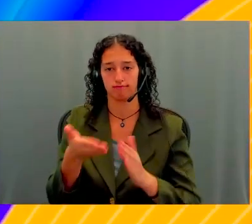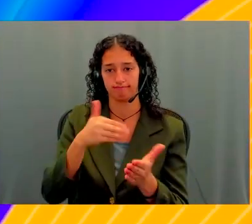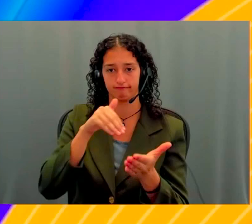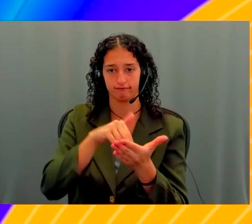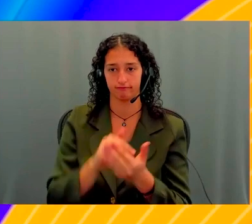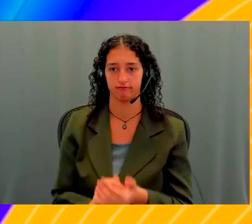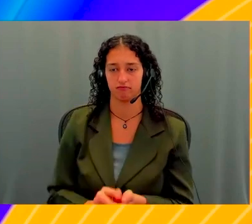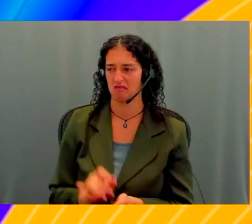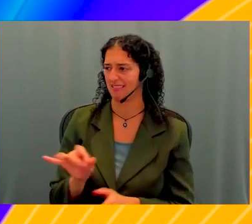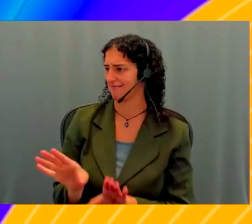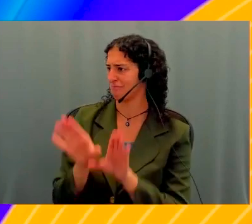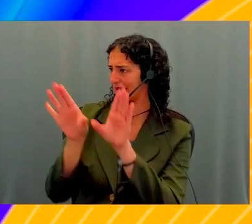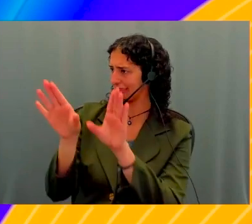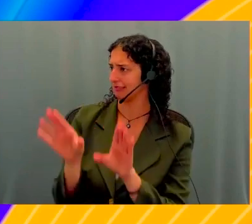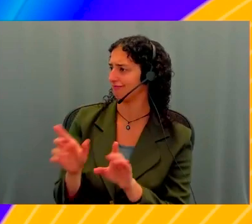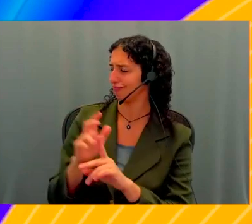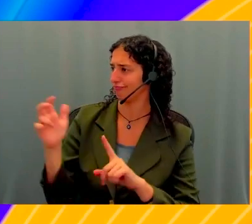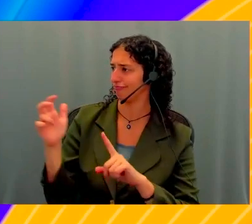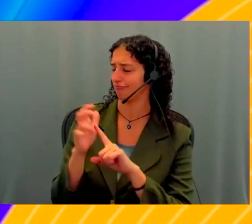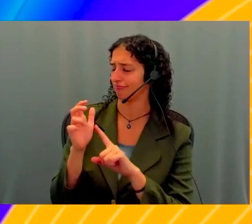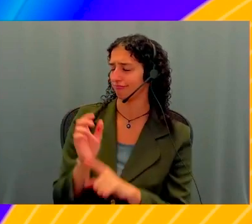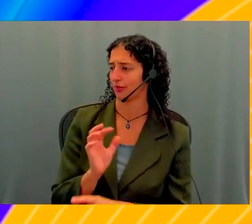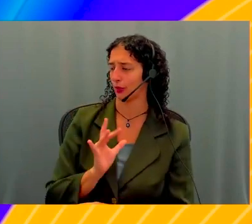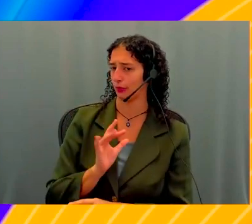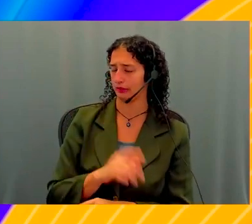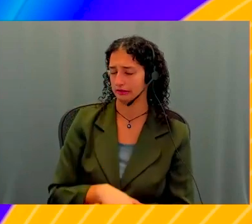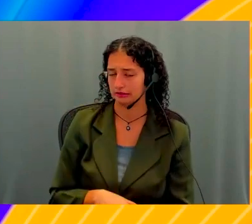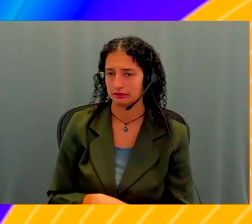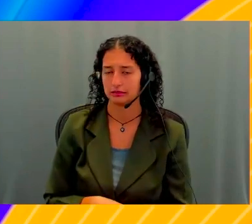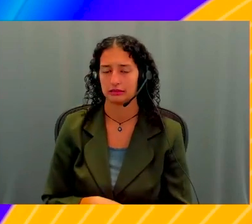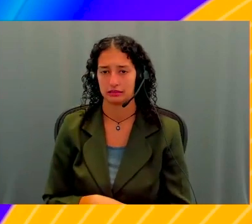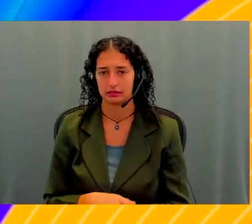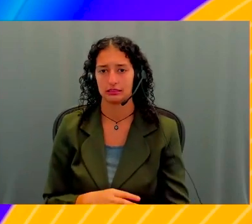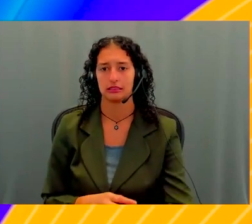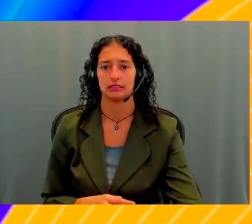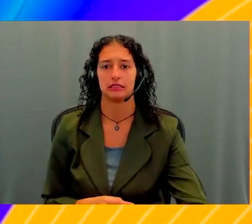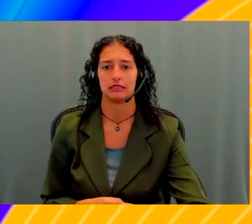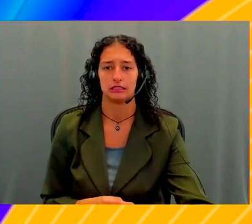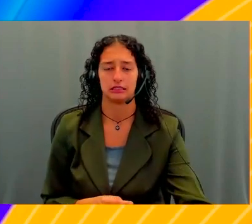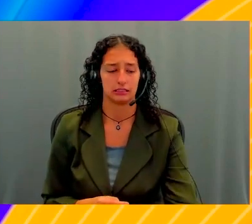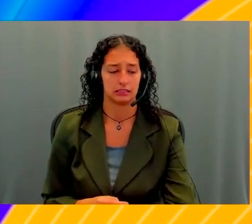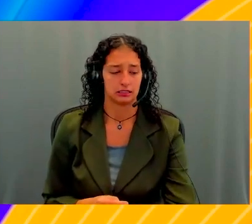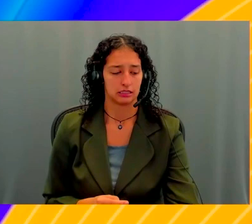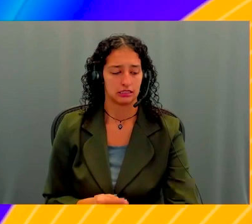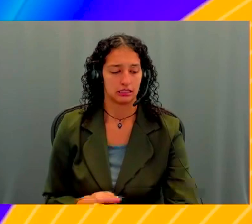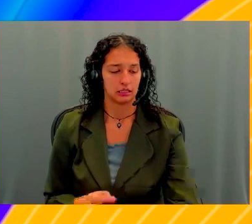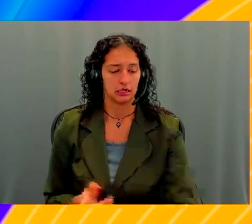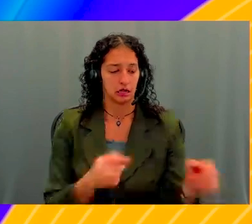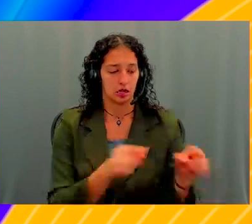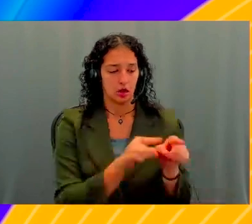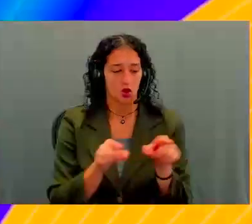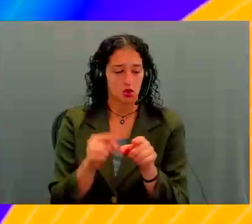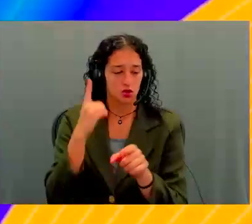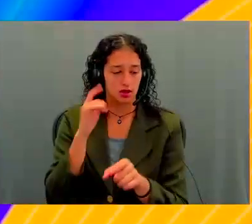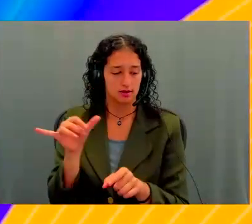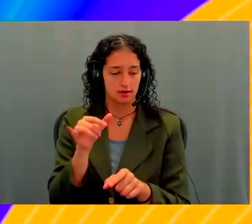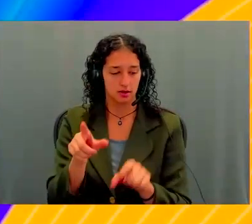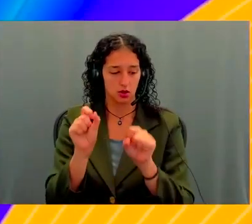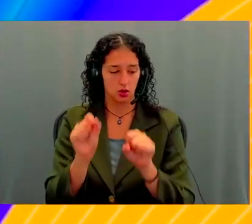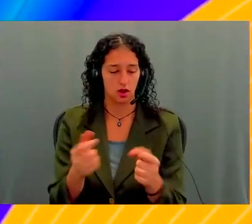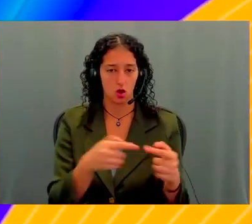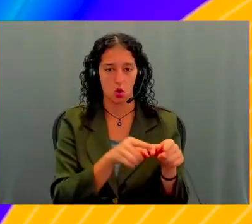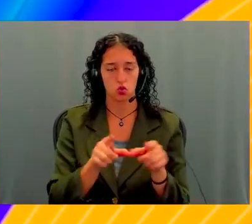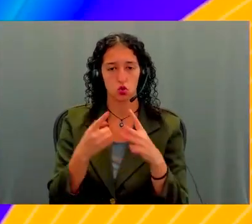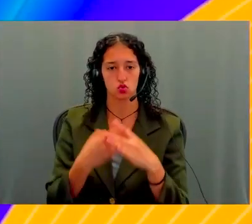that's great. Wow. So, and it also sounds like you could also kind of start a little